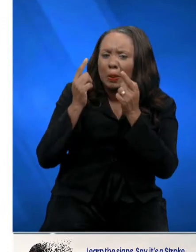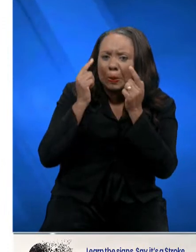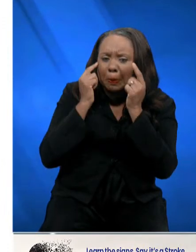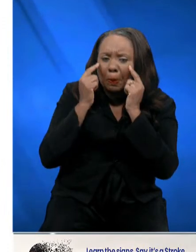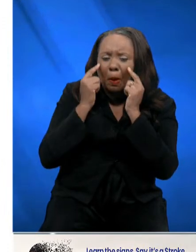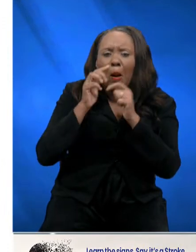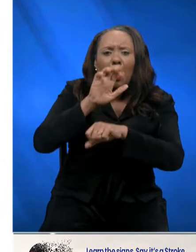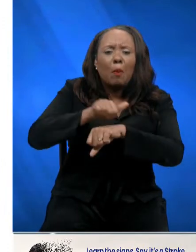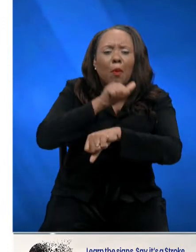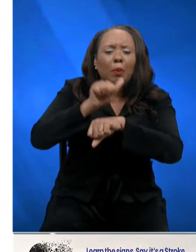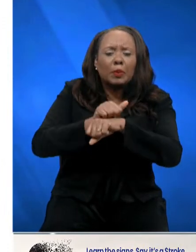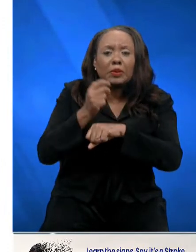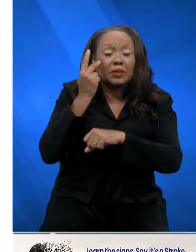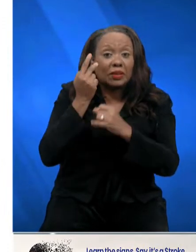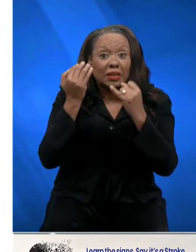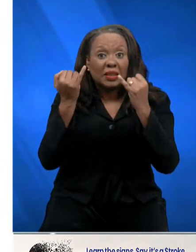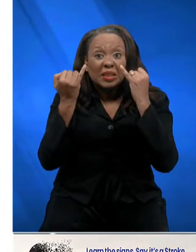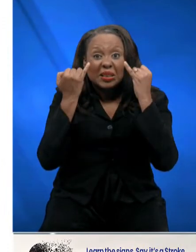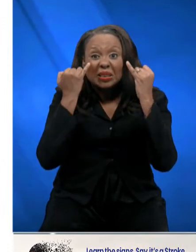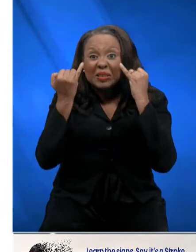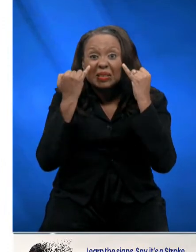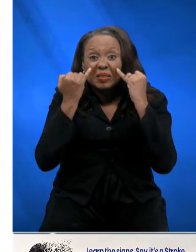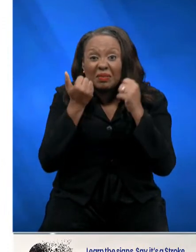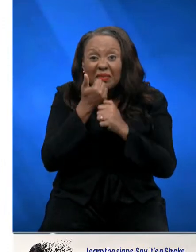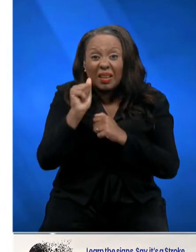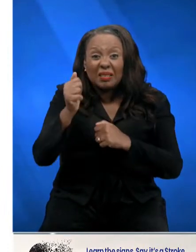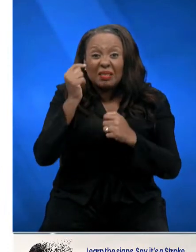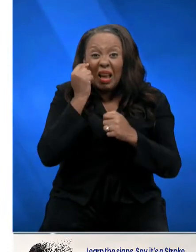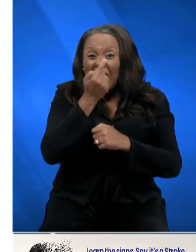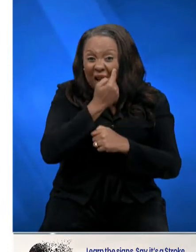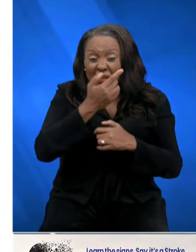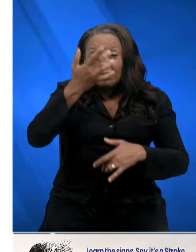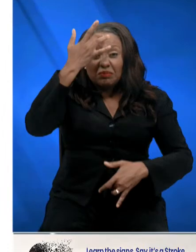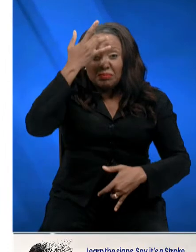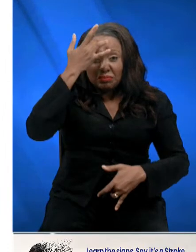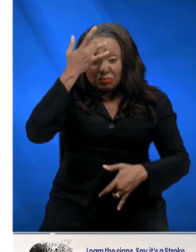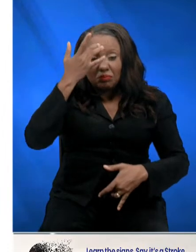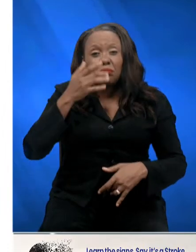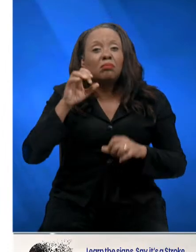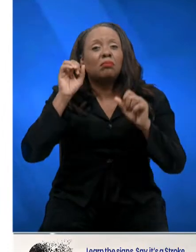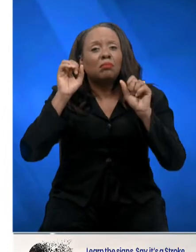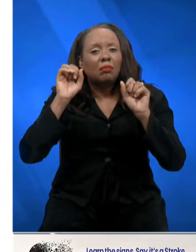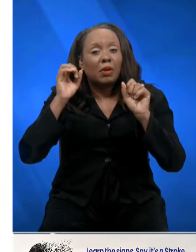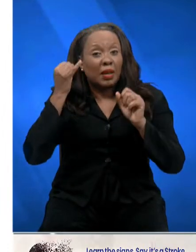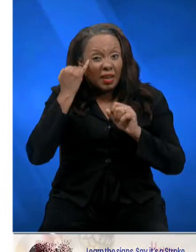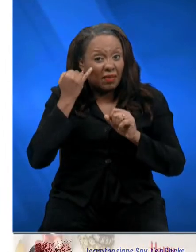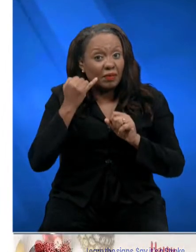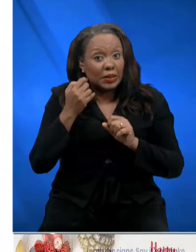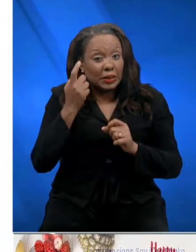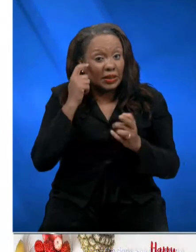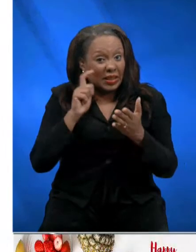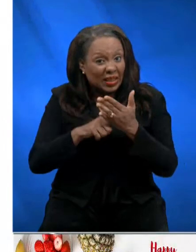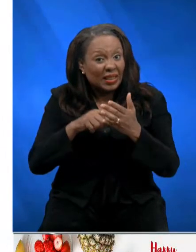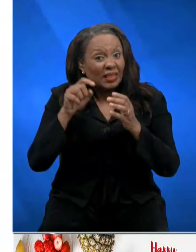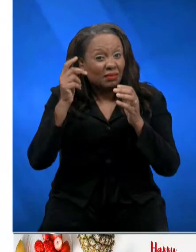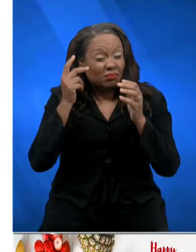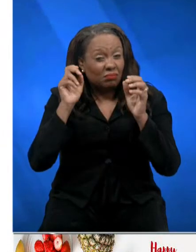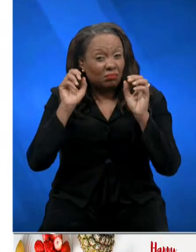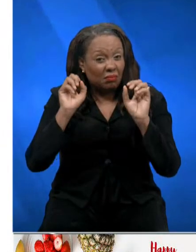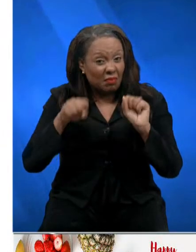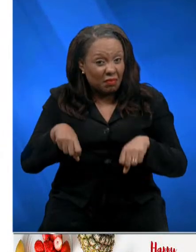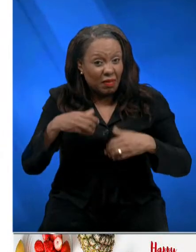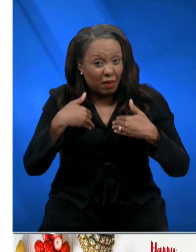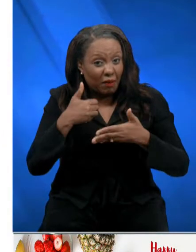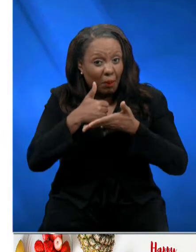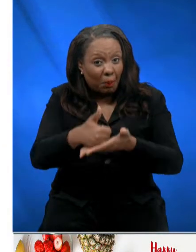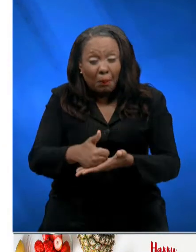sign of diabetic eye disease, and then appropriate action can be taken. So next slide.